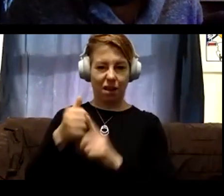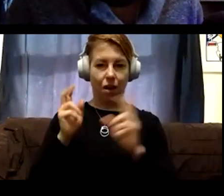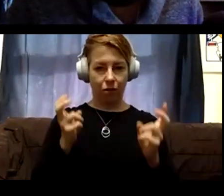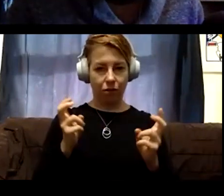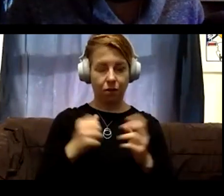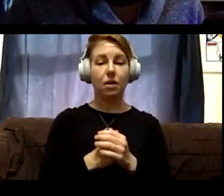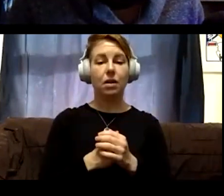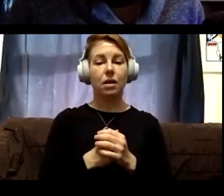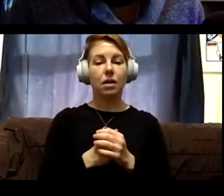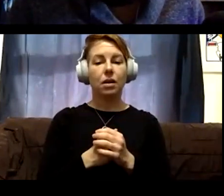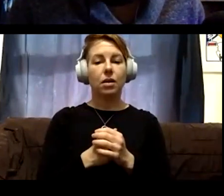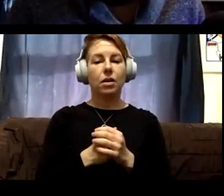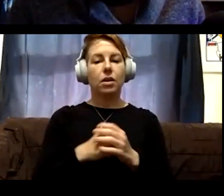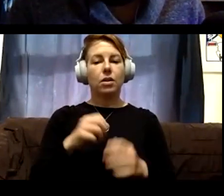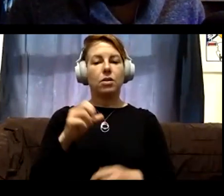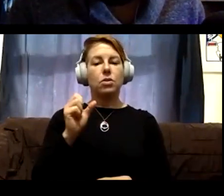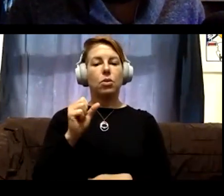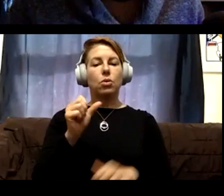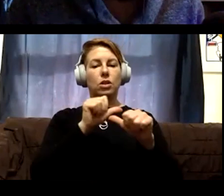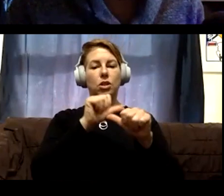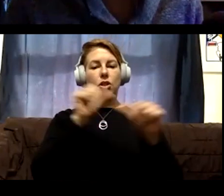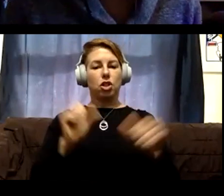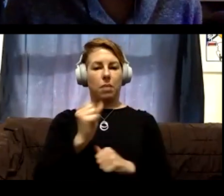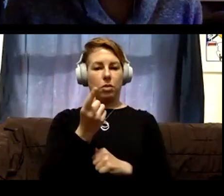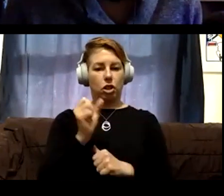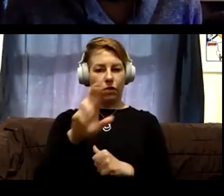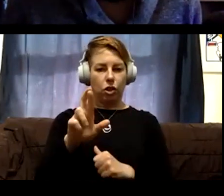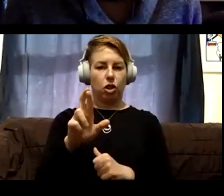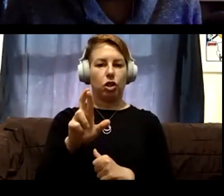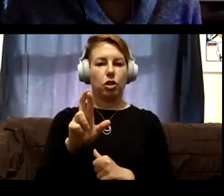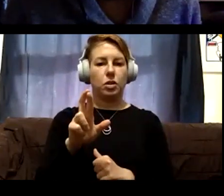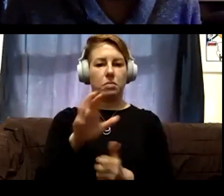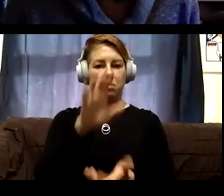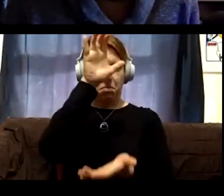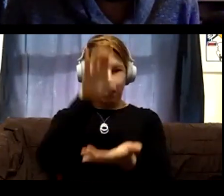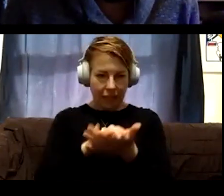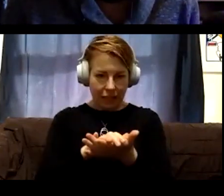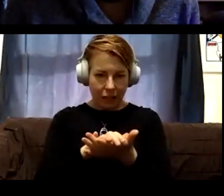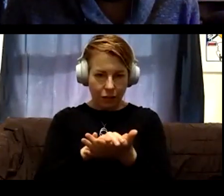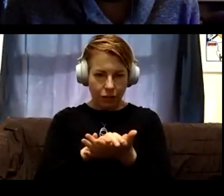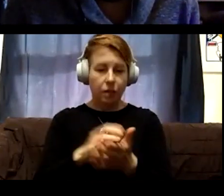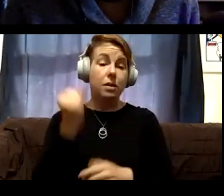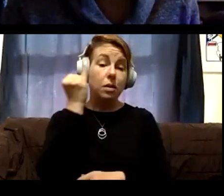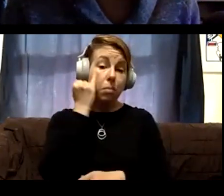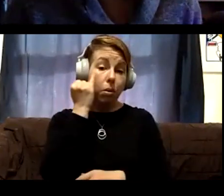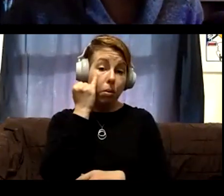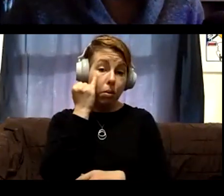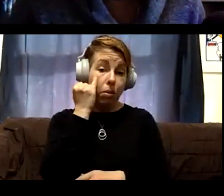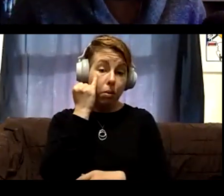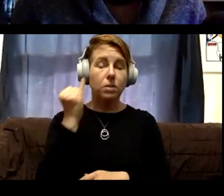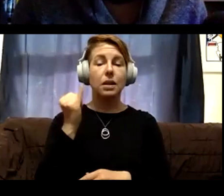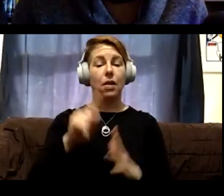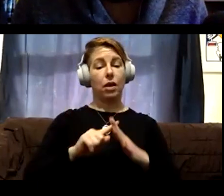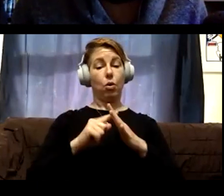the thing that beggars belief? Suddenly, it's a valid proposition. What if? What if the